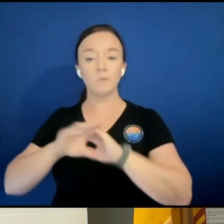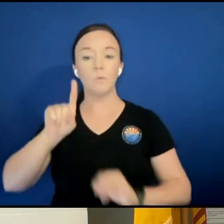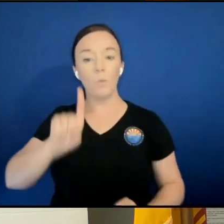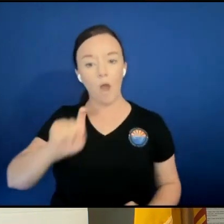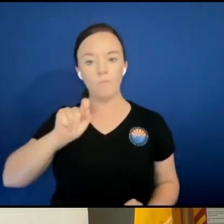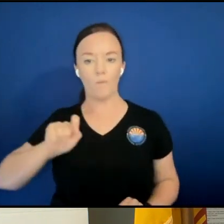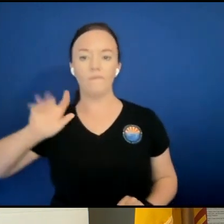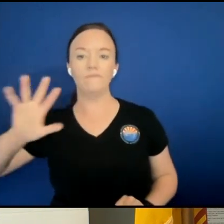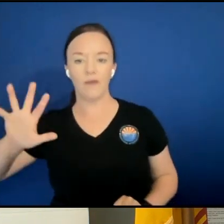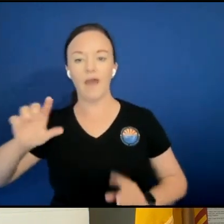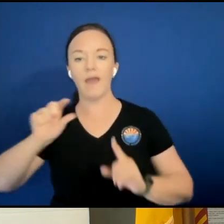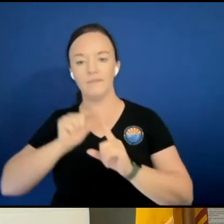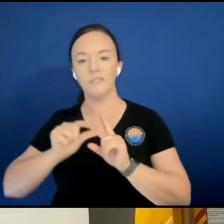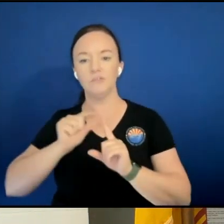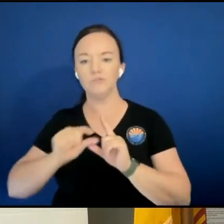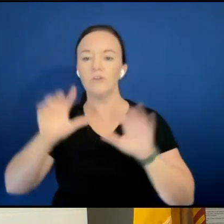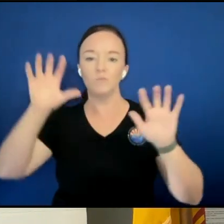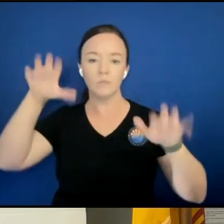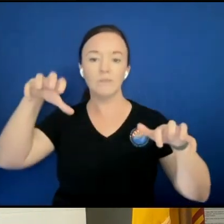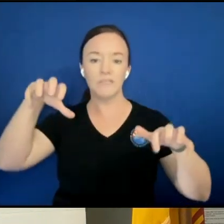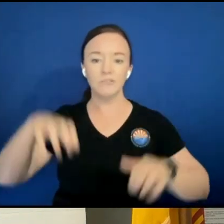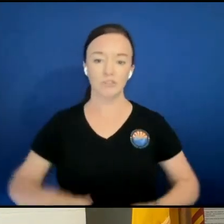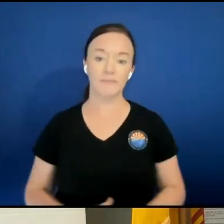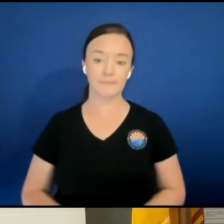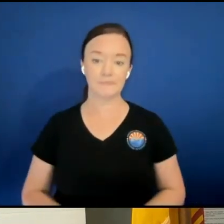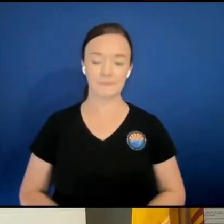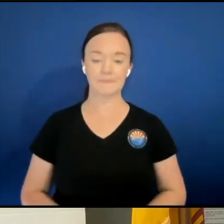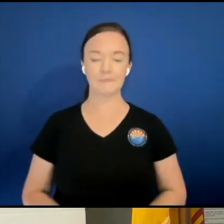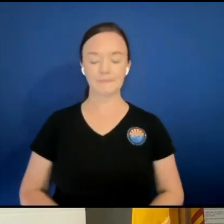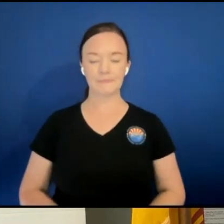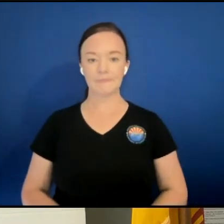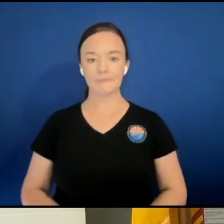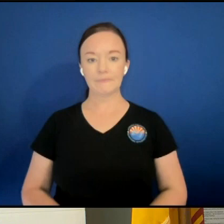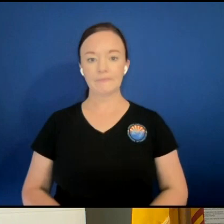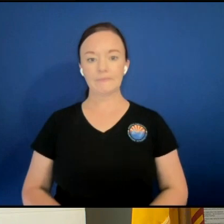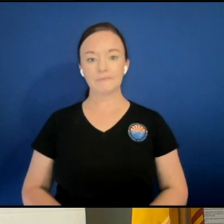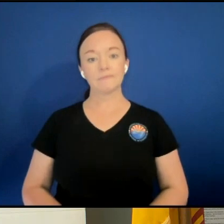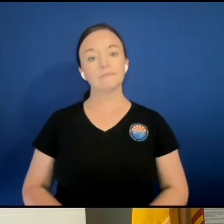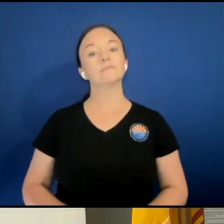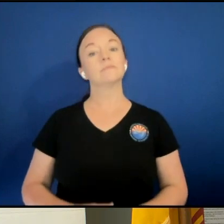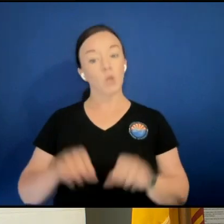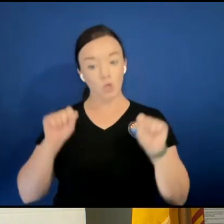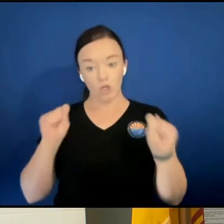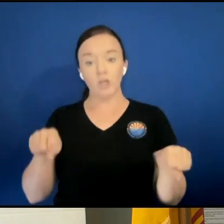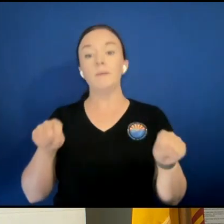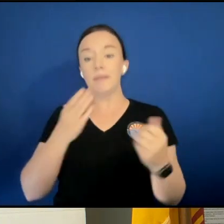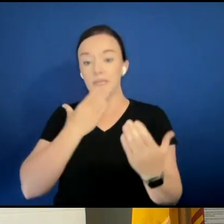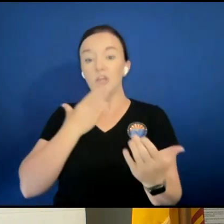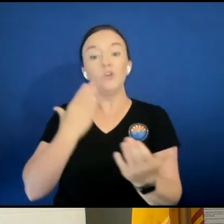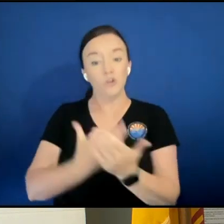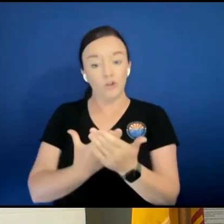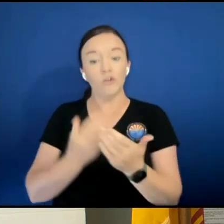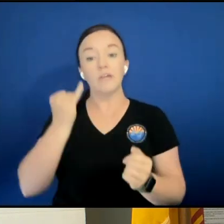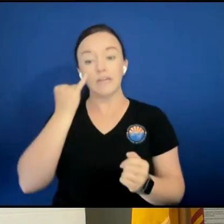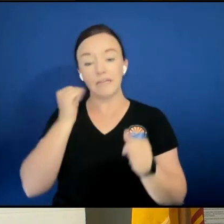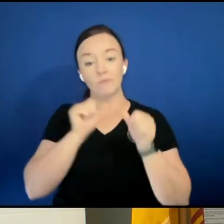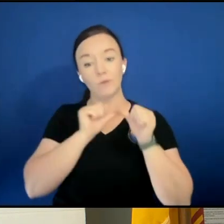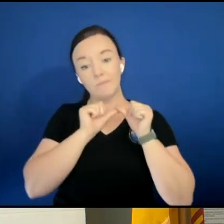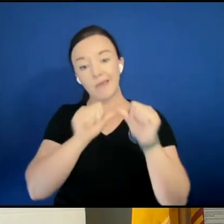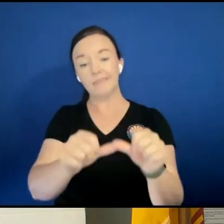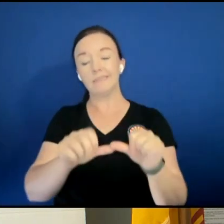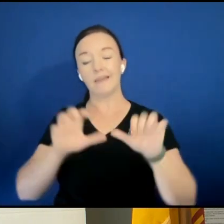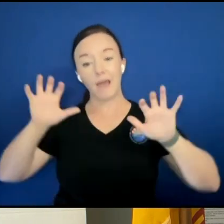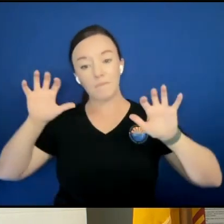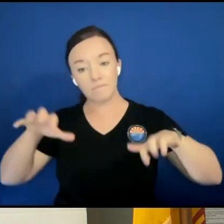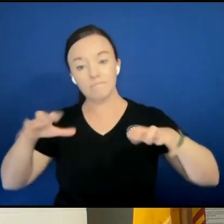of precipitation falling. So things could be really good if we maintain this pattern that I just talked about with that